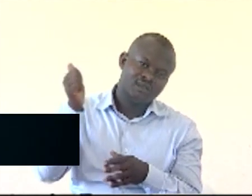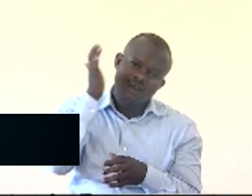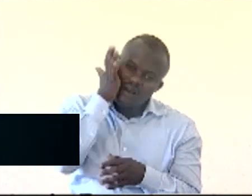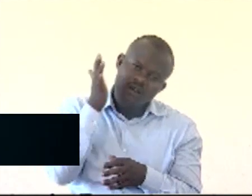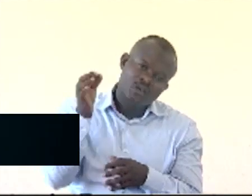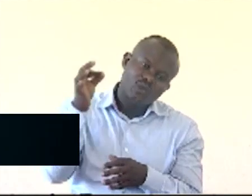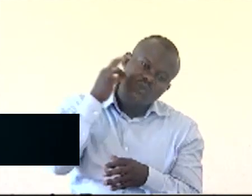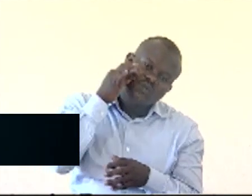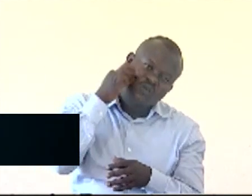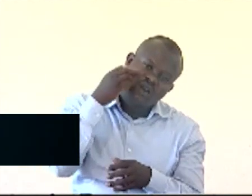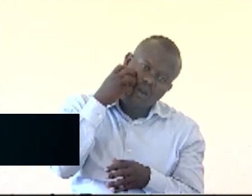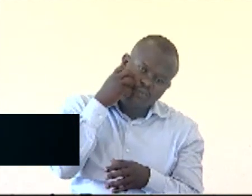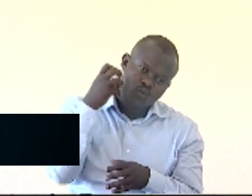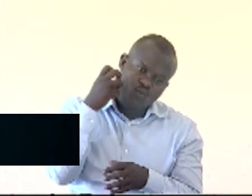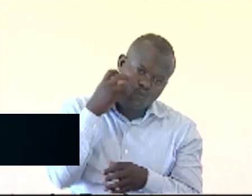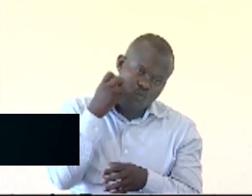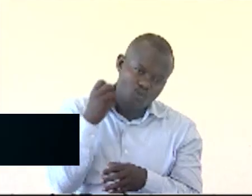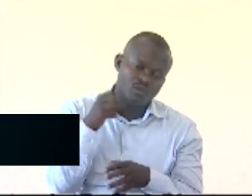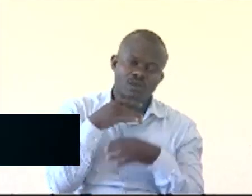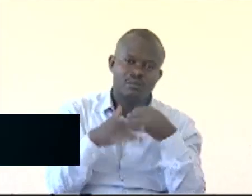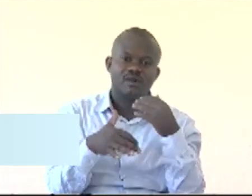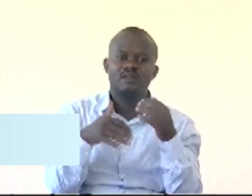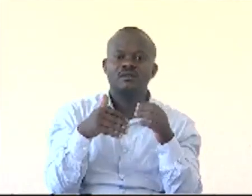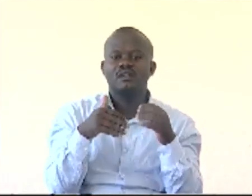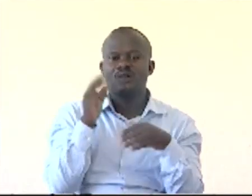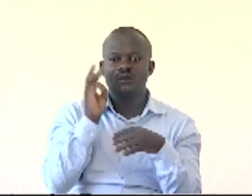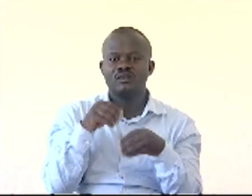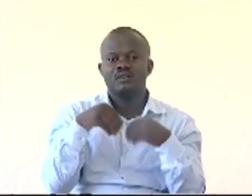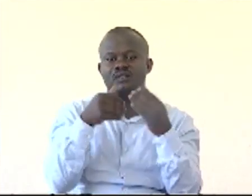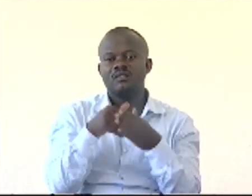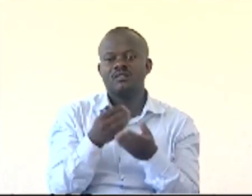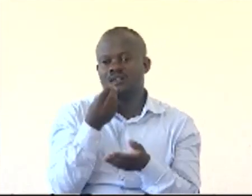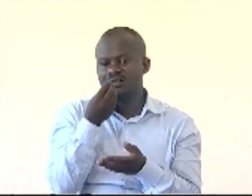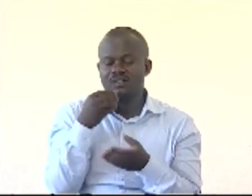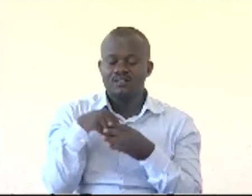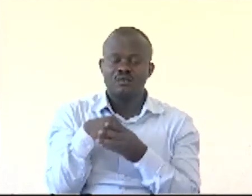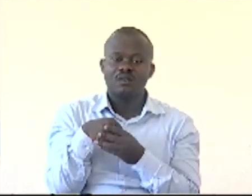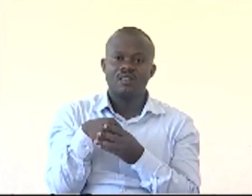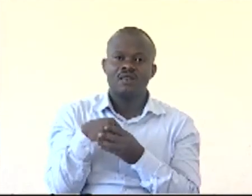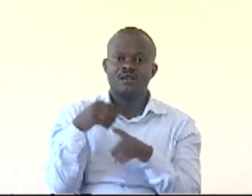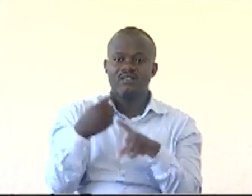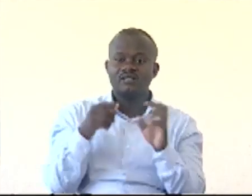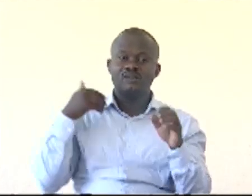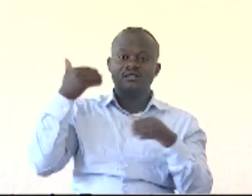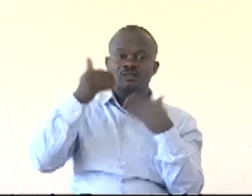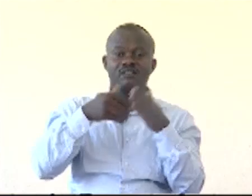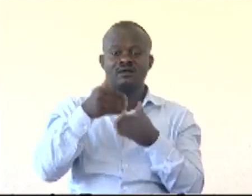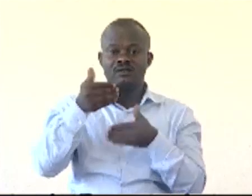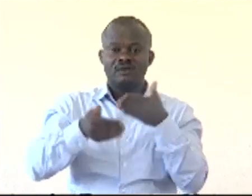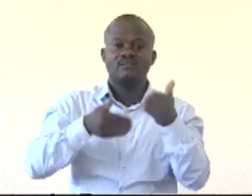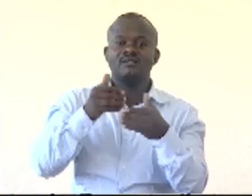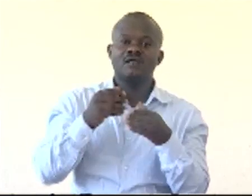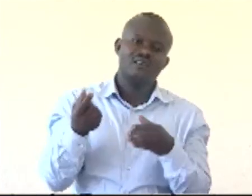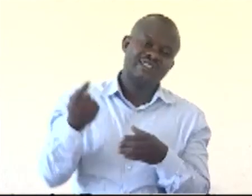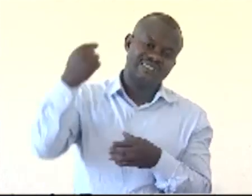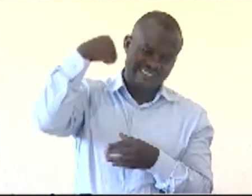blood which will provide nutrients to the eggs, and then in that process it